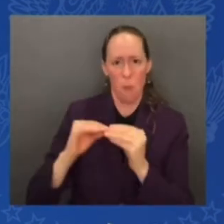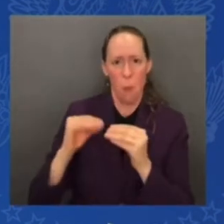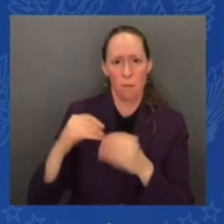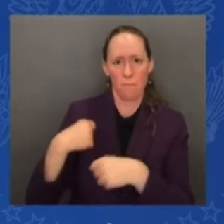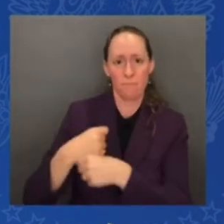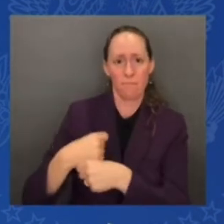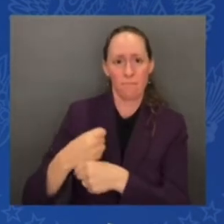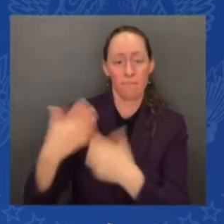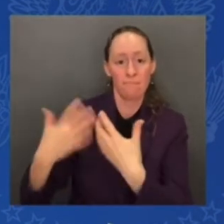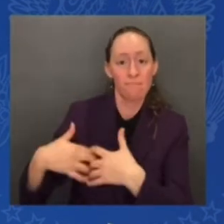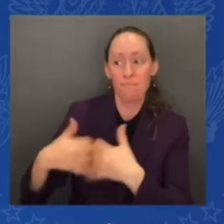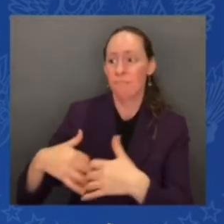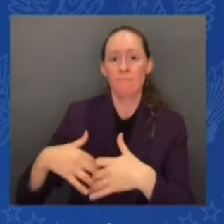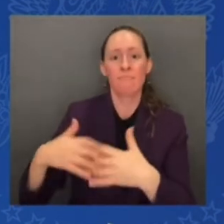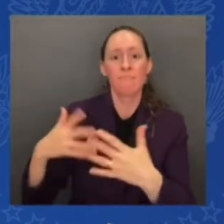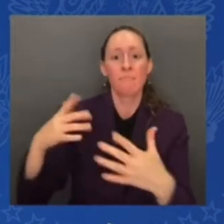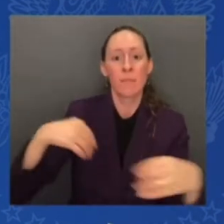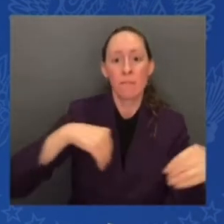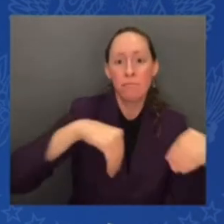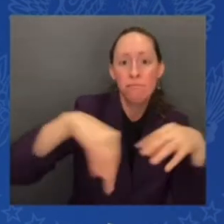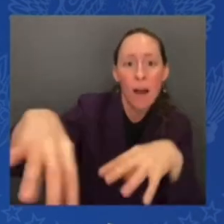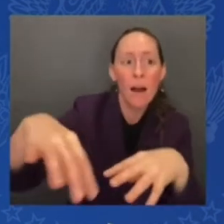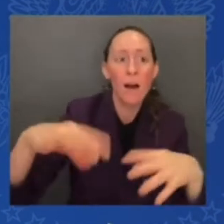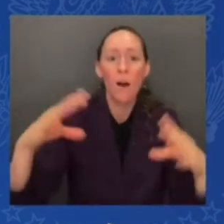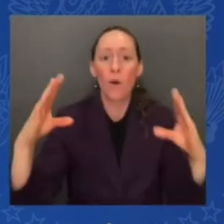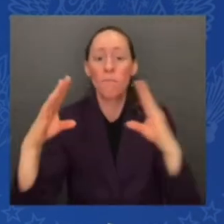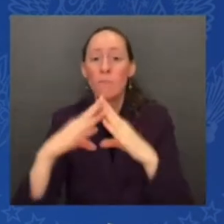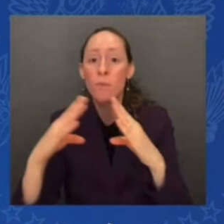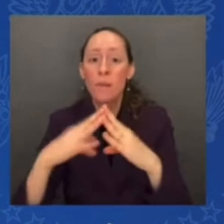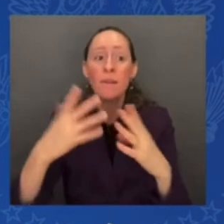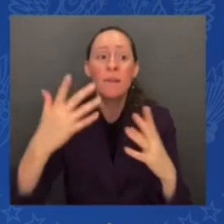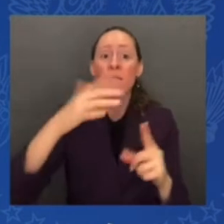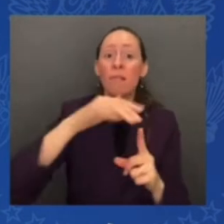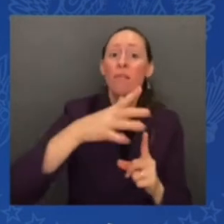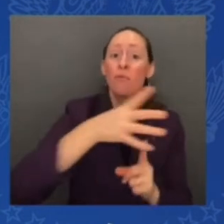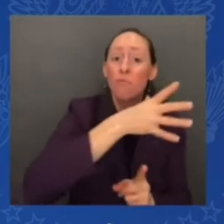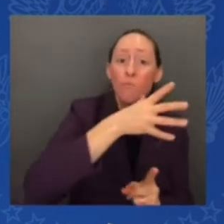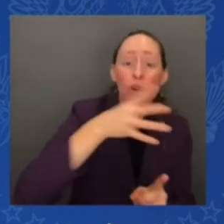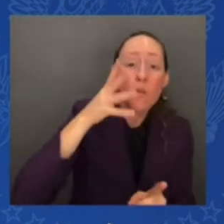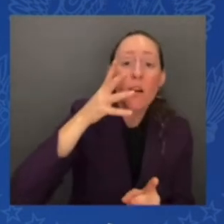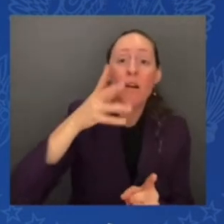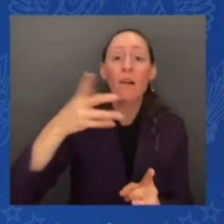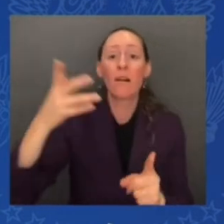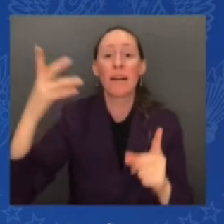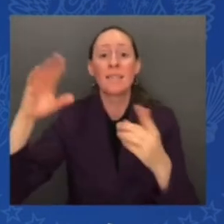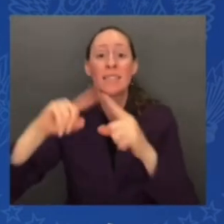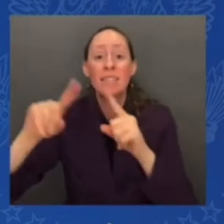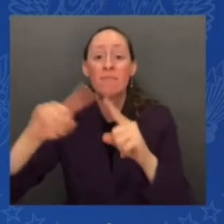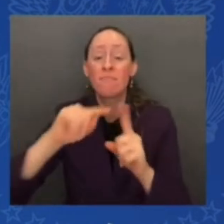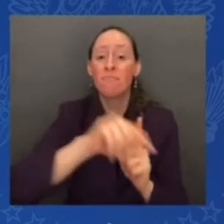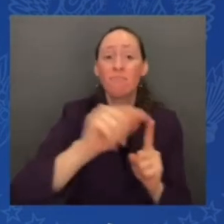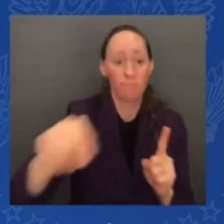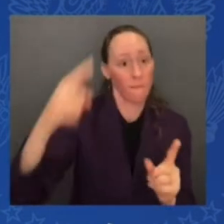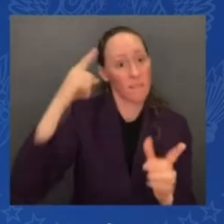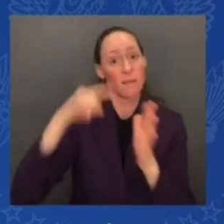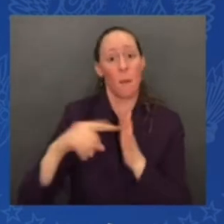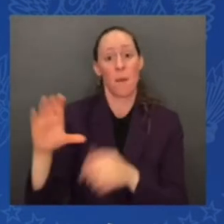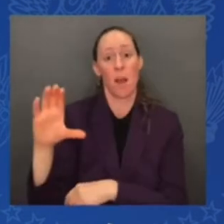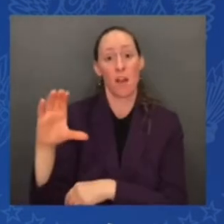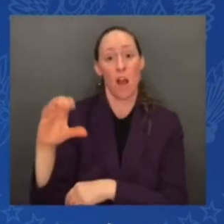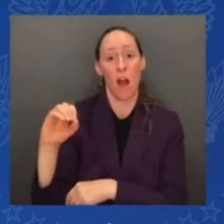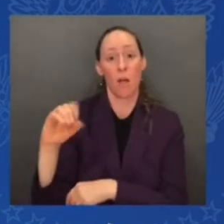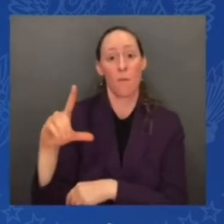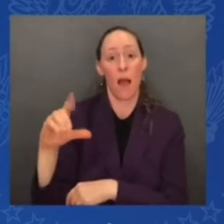on what will be the world's largest wind tower manufacturing plant. And coincidentally, CS Wind is